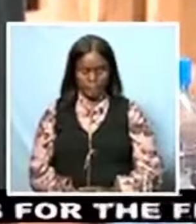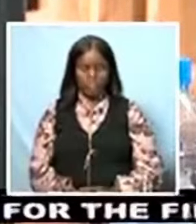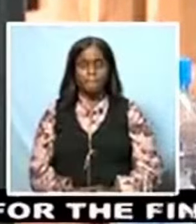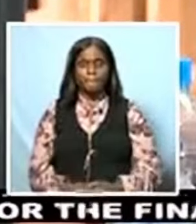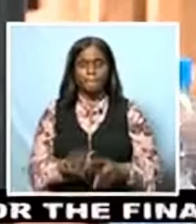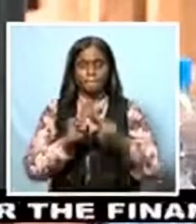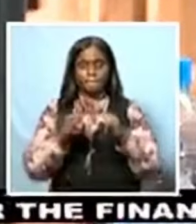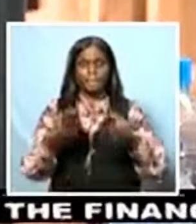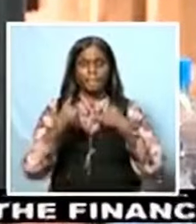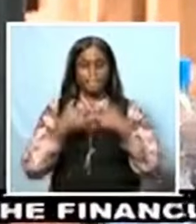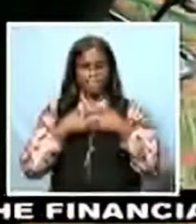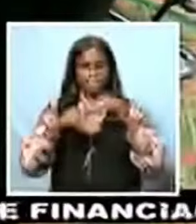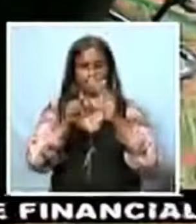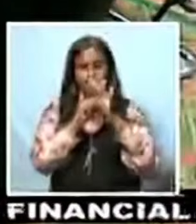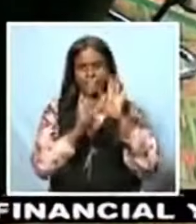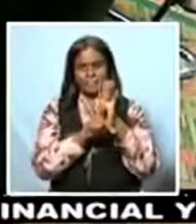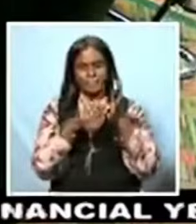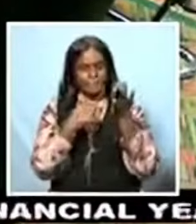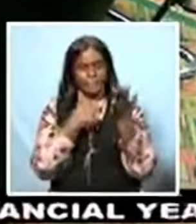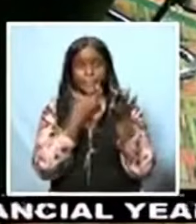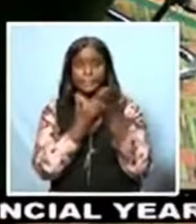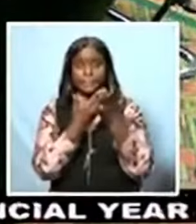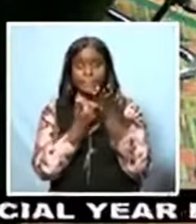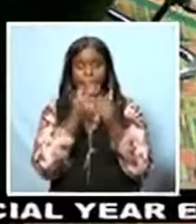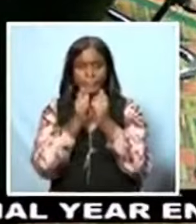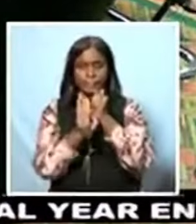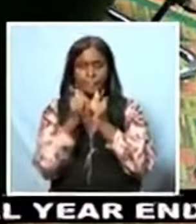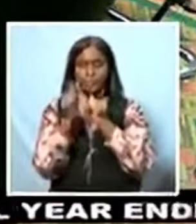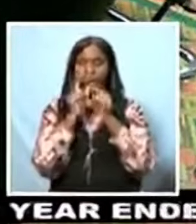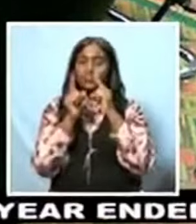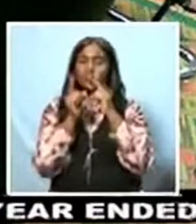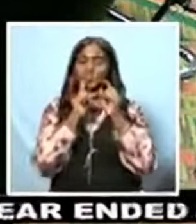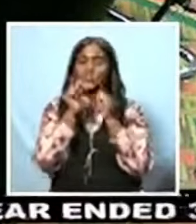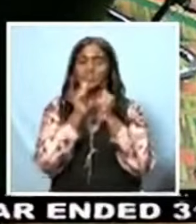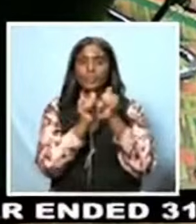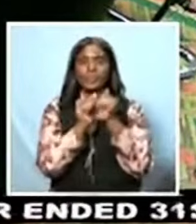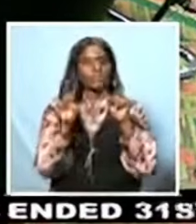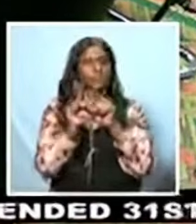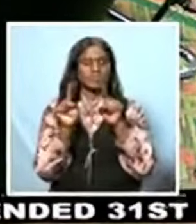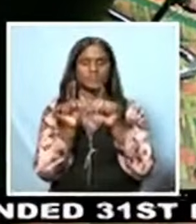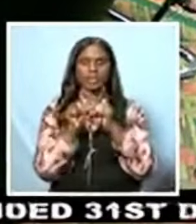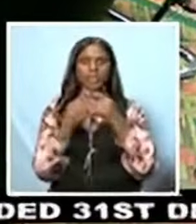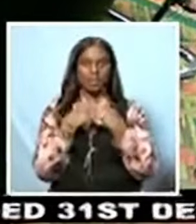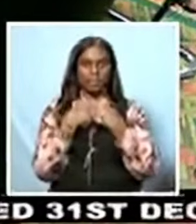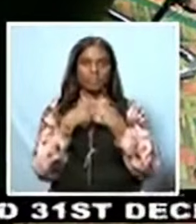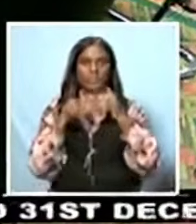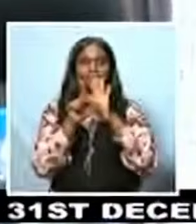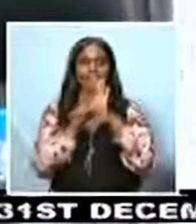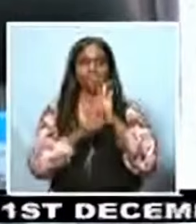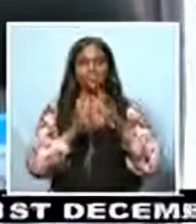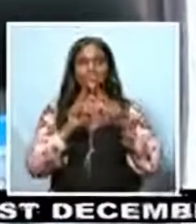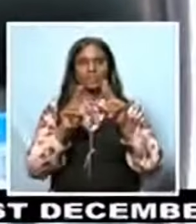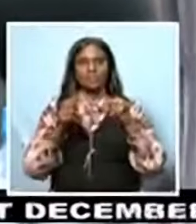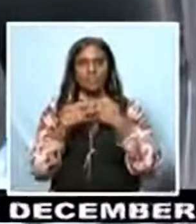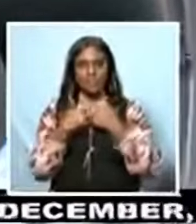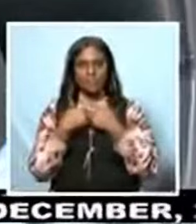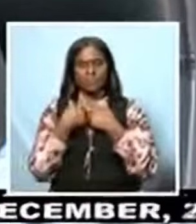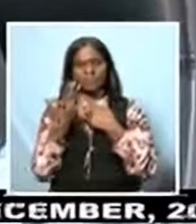Chair, we have a policy that talks to the same. We have the policy, Chair, in